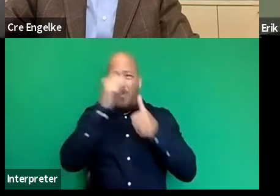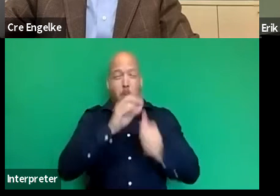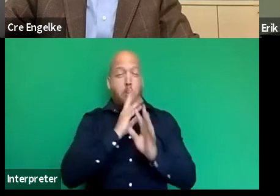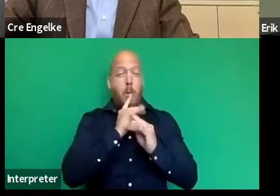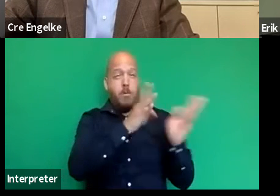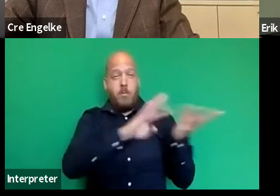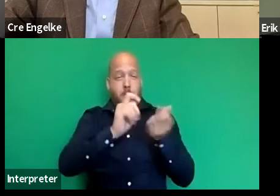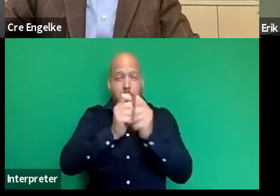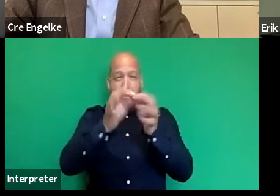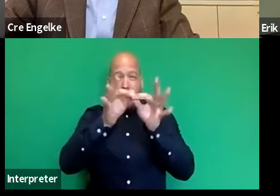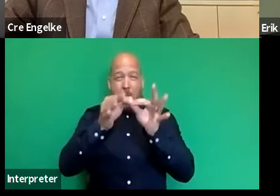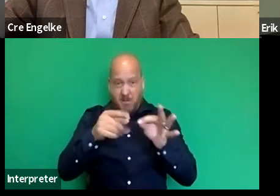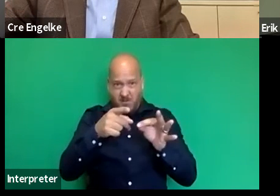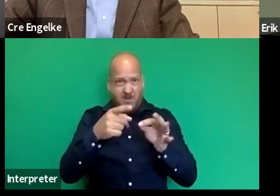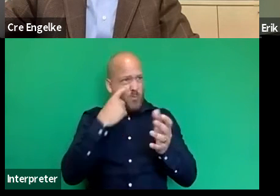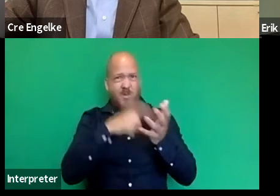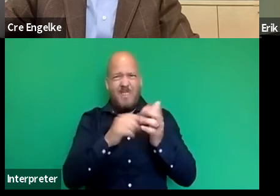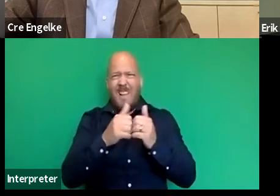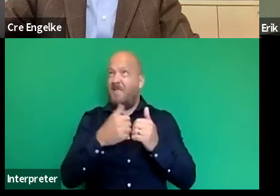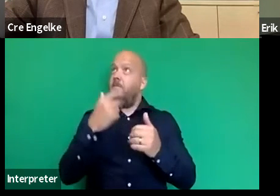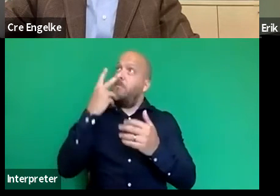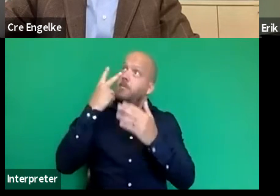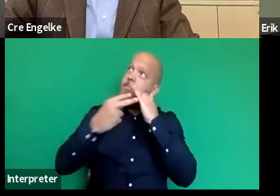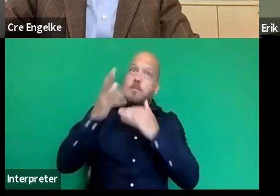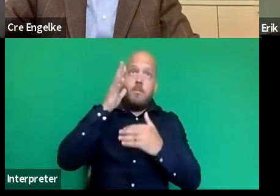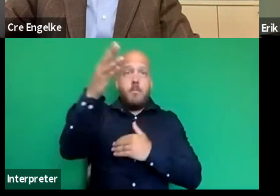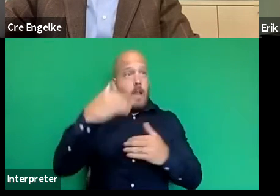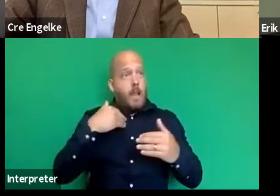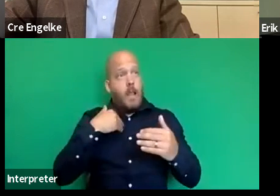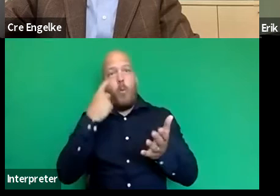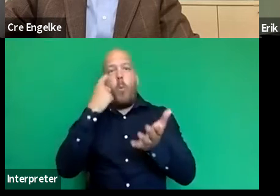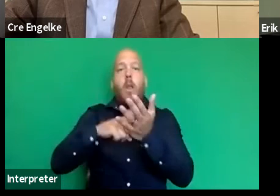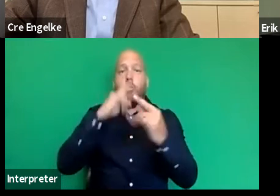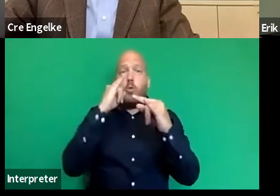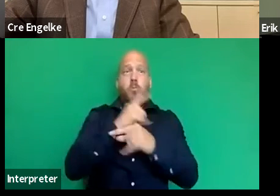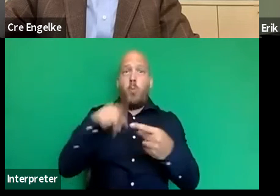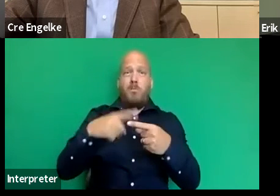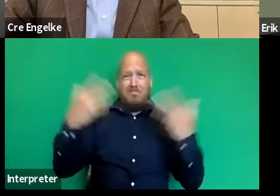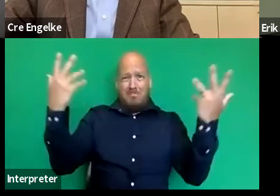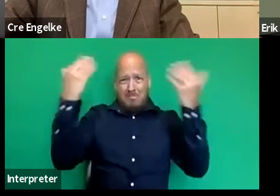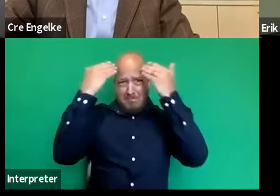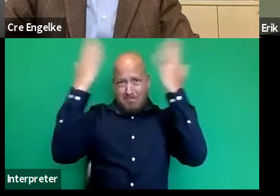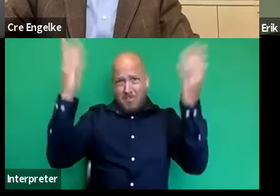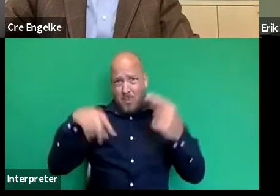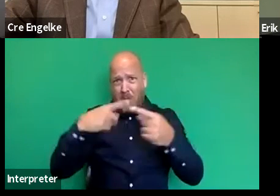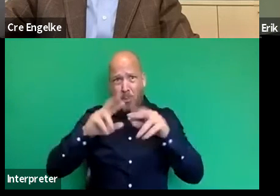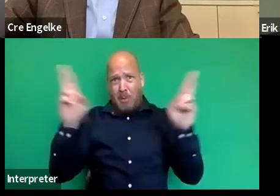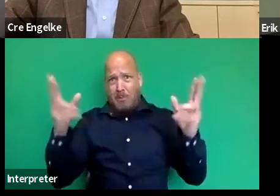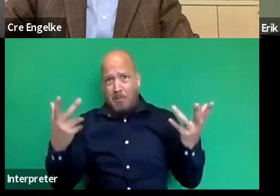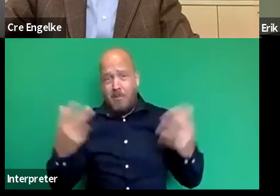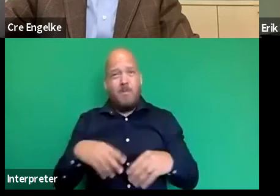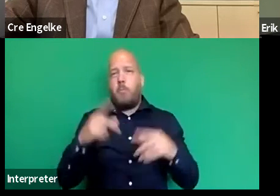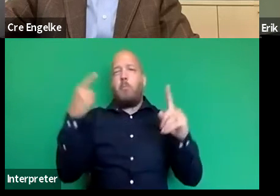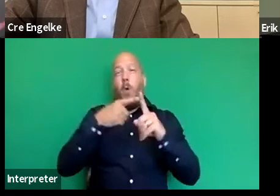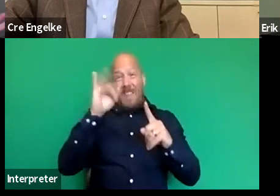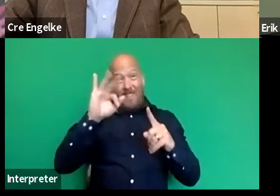certainly could be one area that we see some breakthrough in. I totally agree with Cristina, this idea